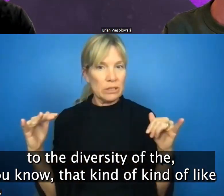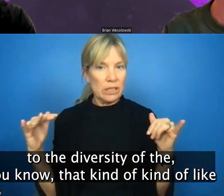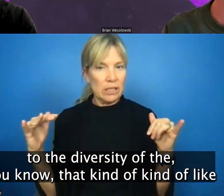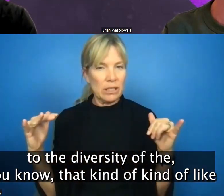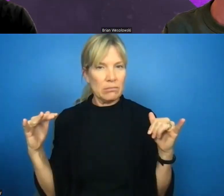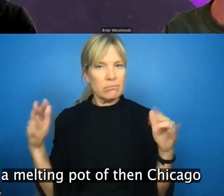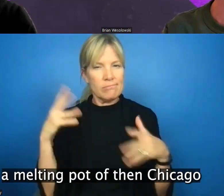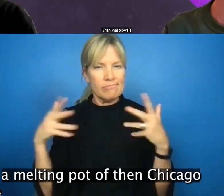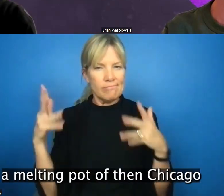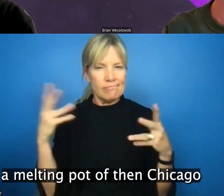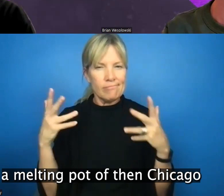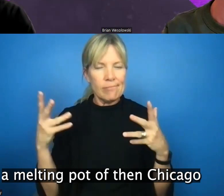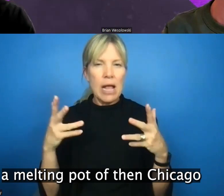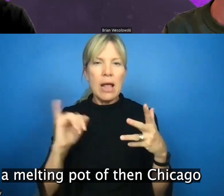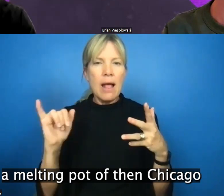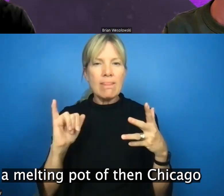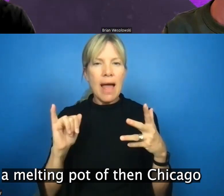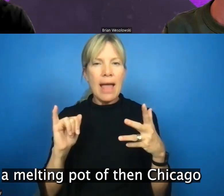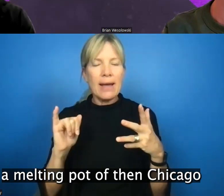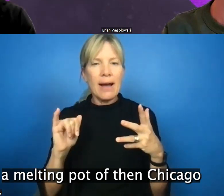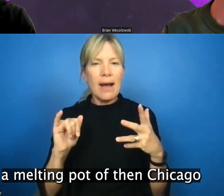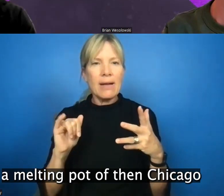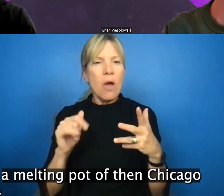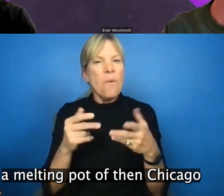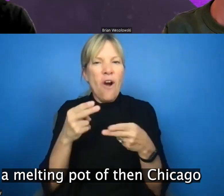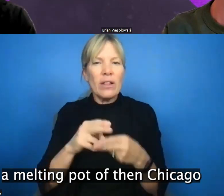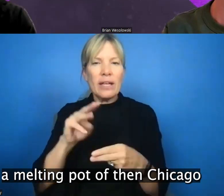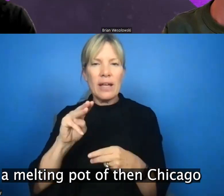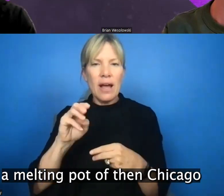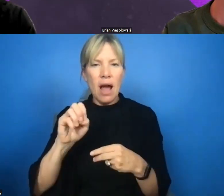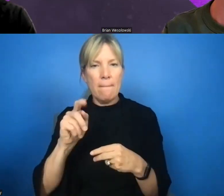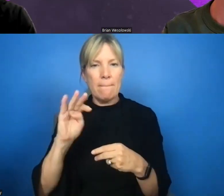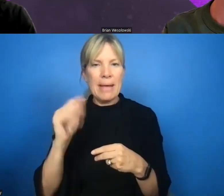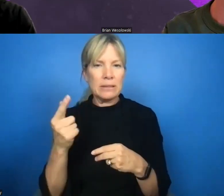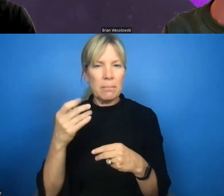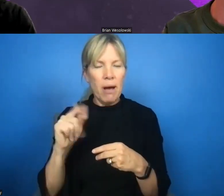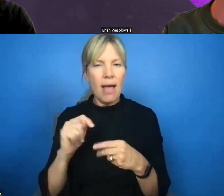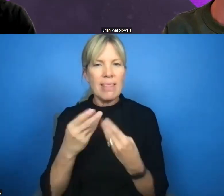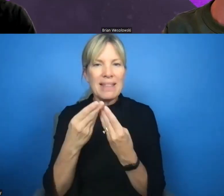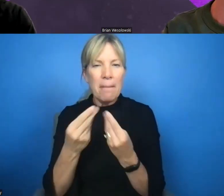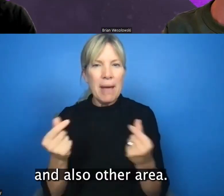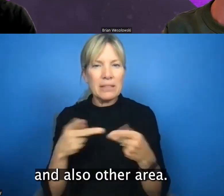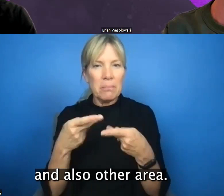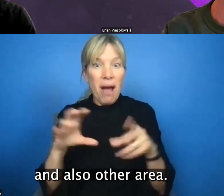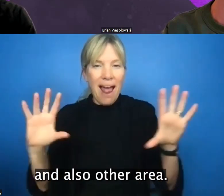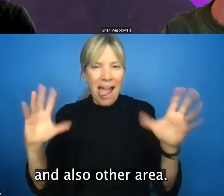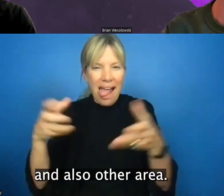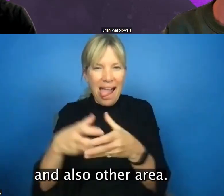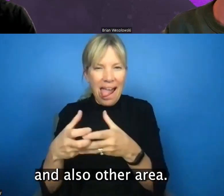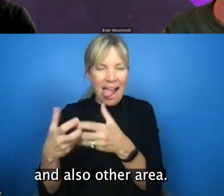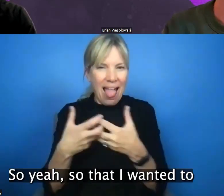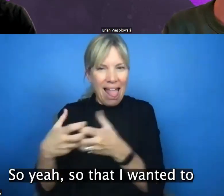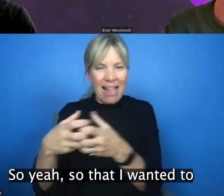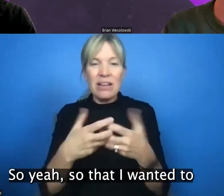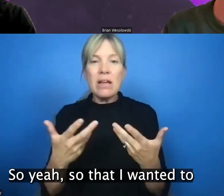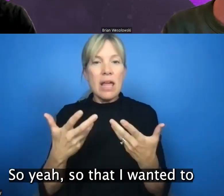kind of like an melting pot of the Chicago and also Argyle